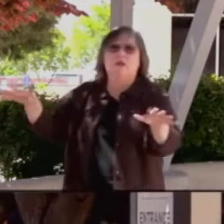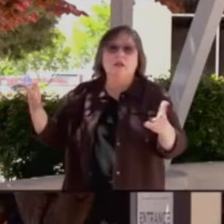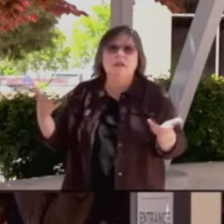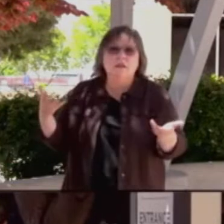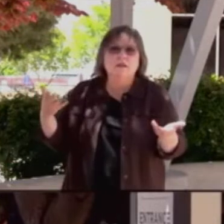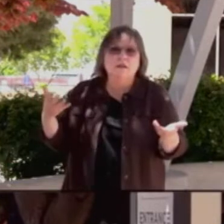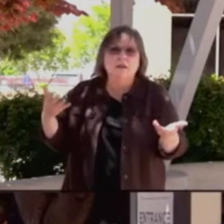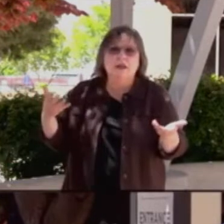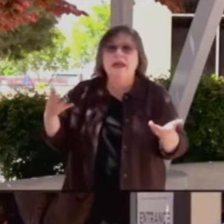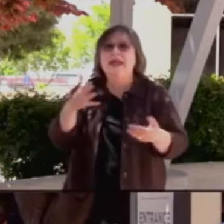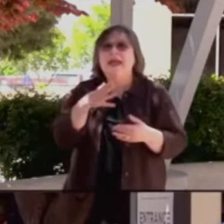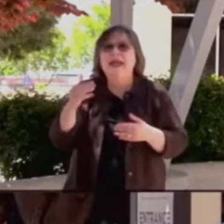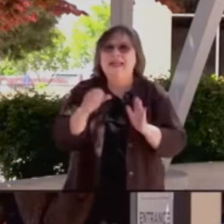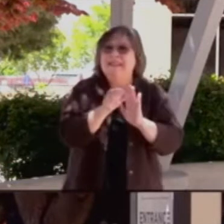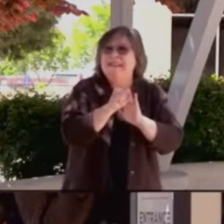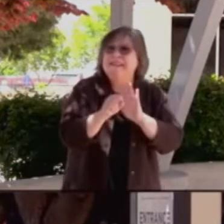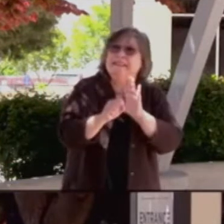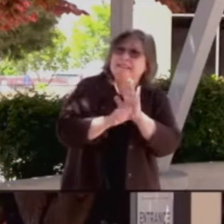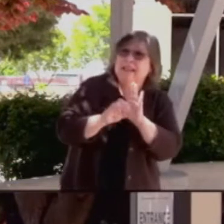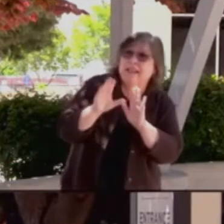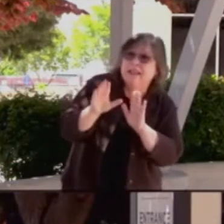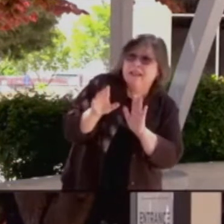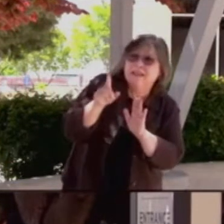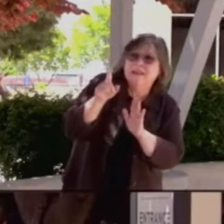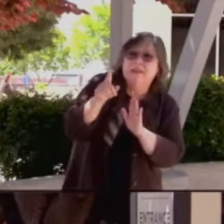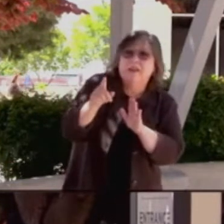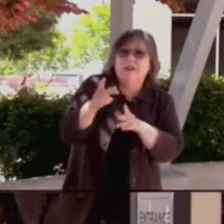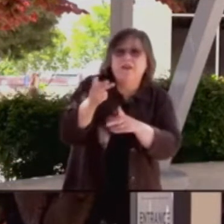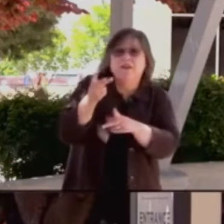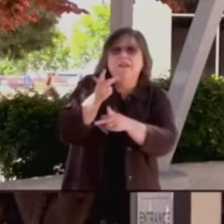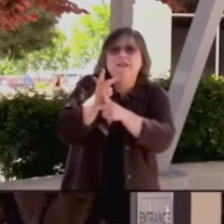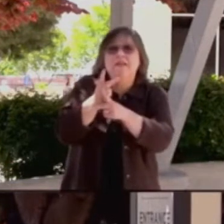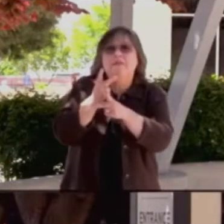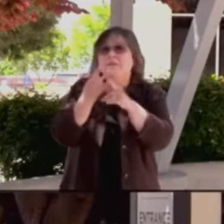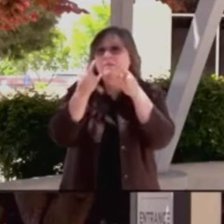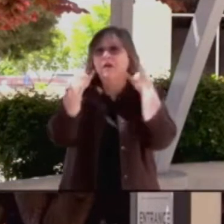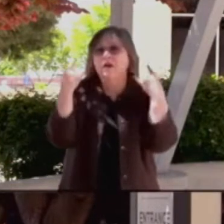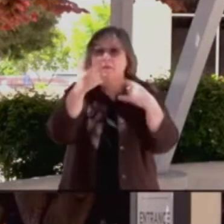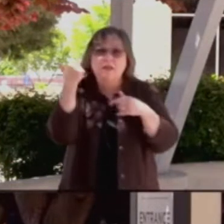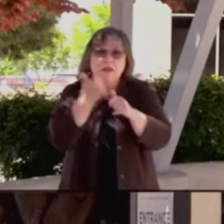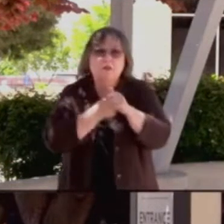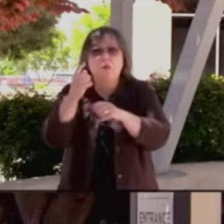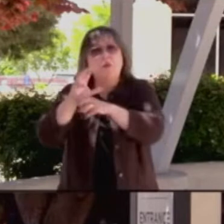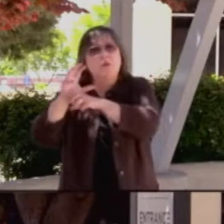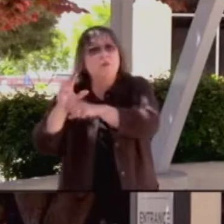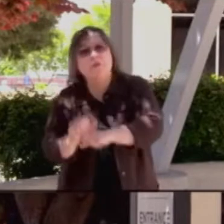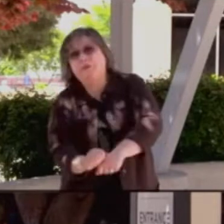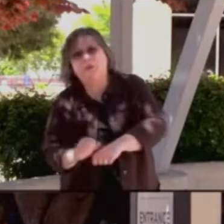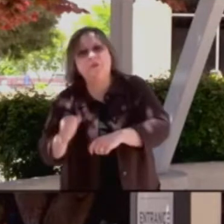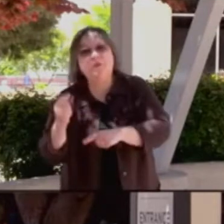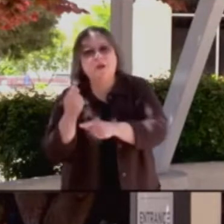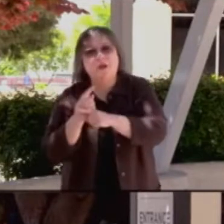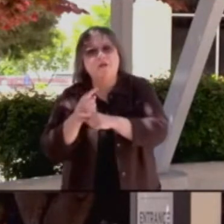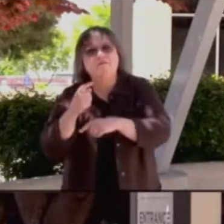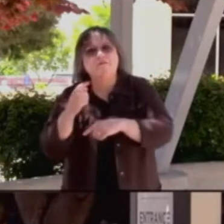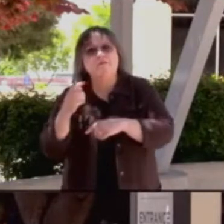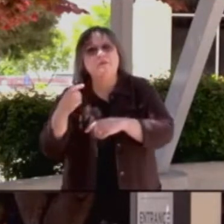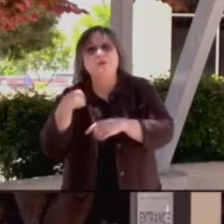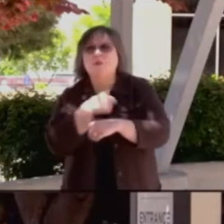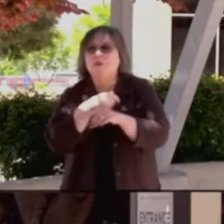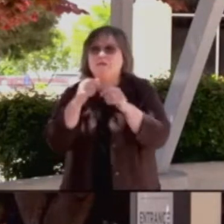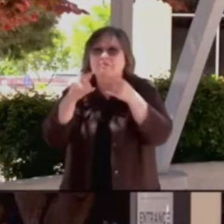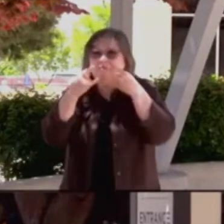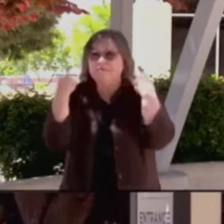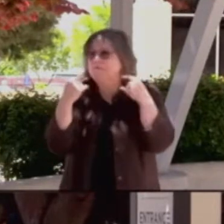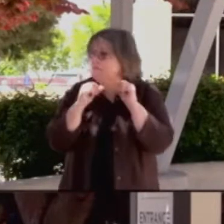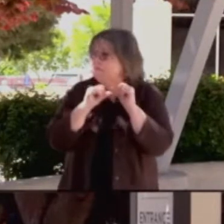keeping their masking policy that everyone has become accustomed to in place for another month so that we can all figure out how to